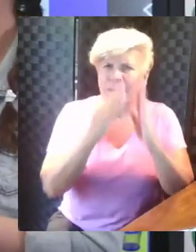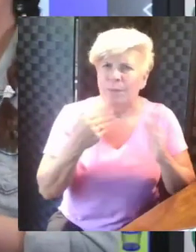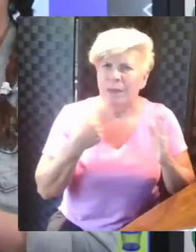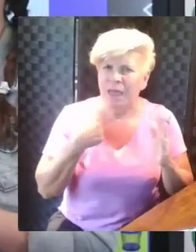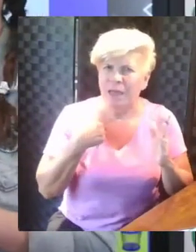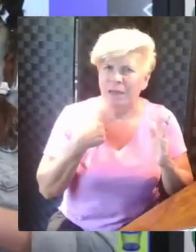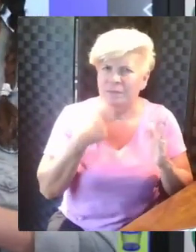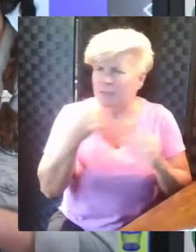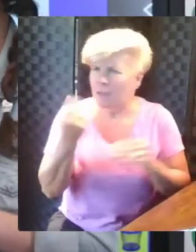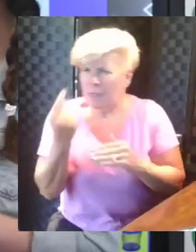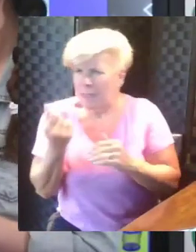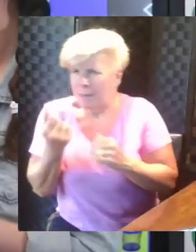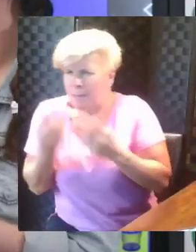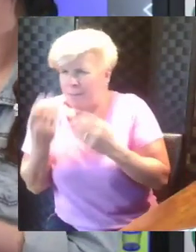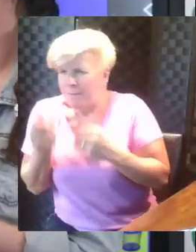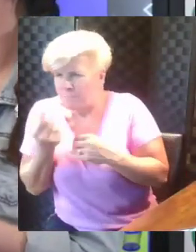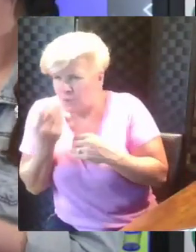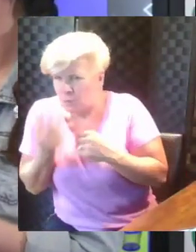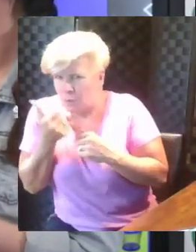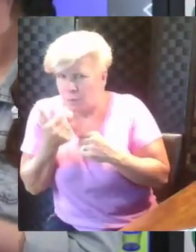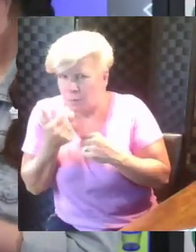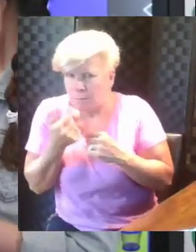many fewer he has than Zim.